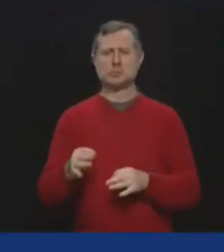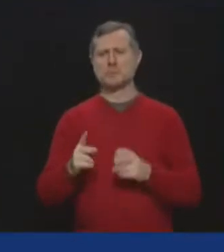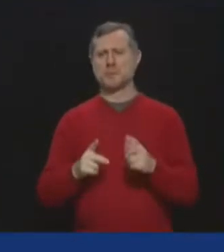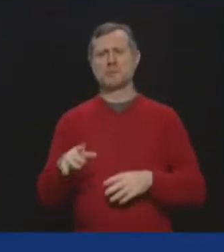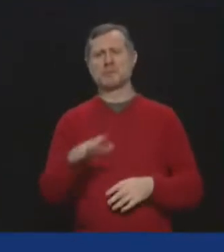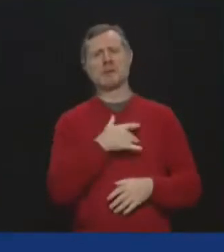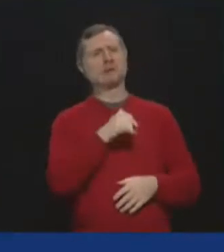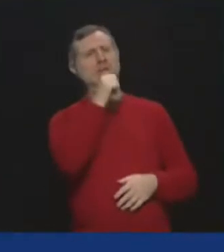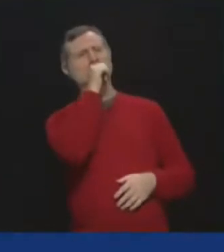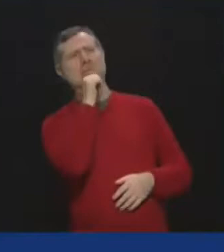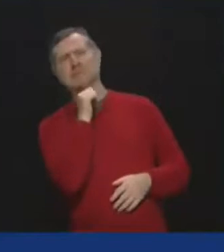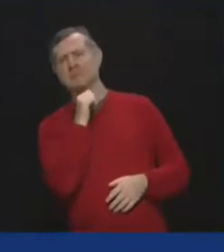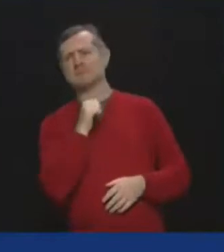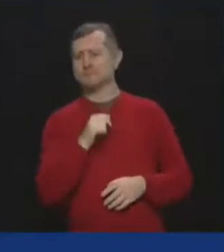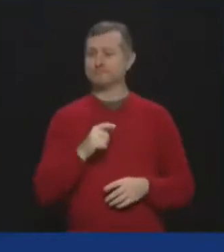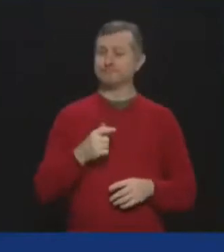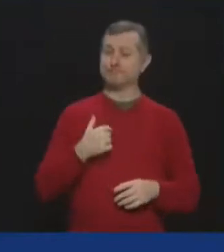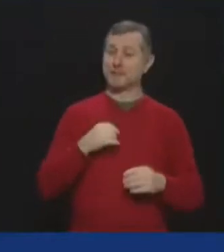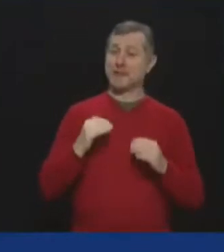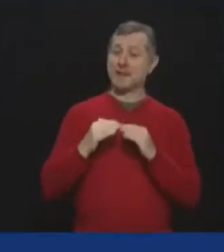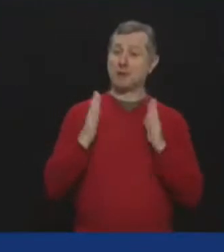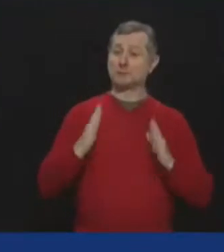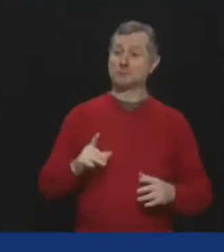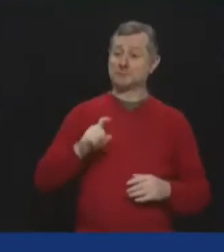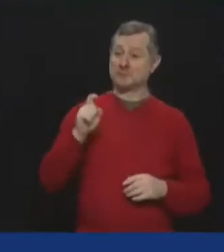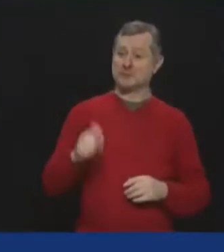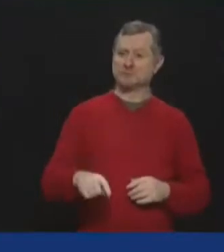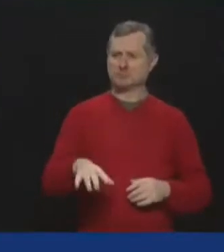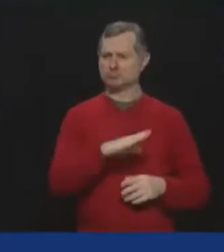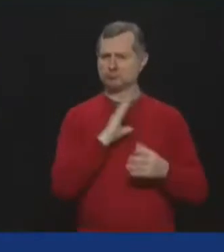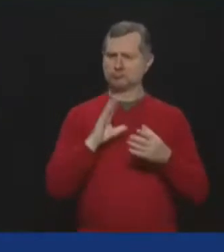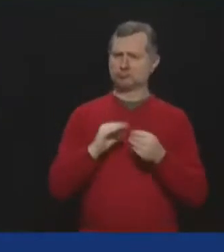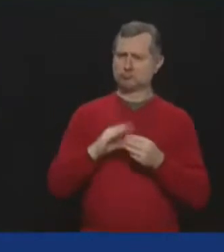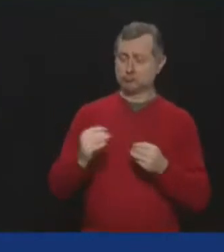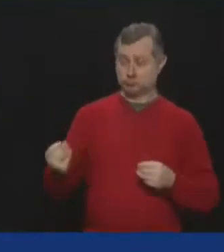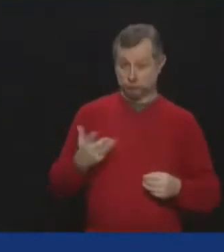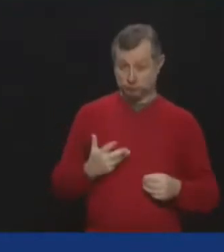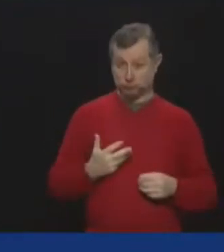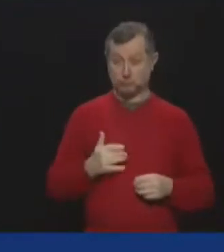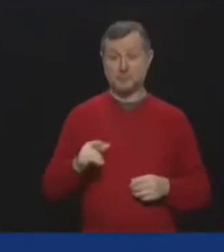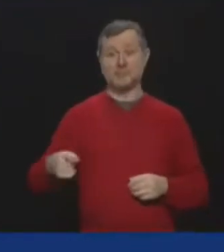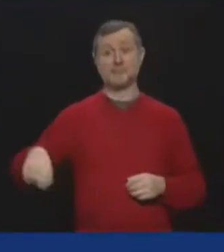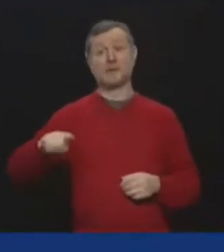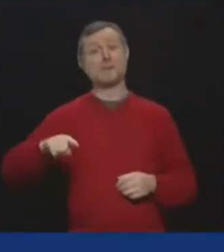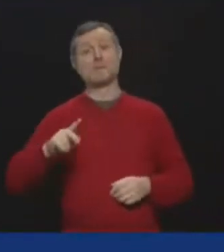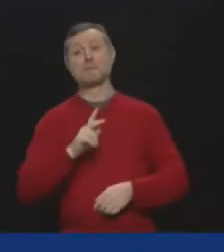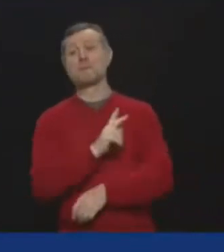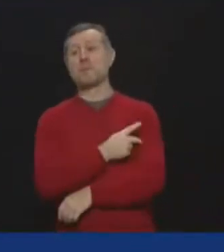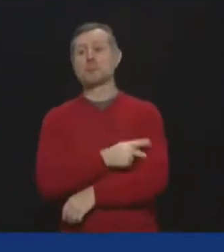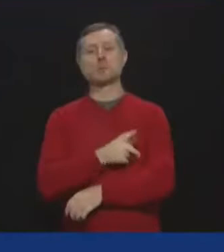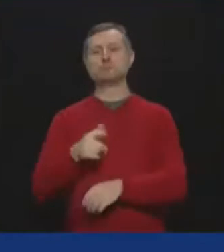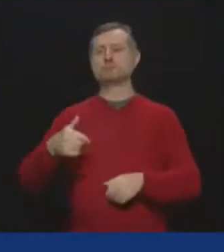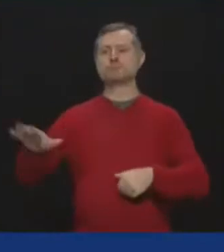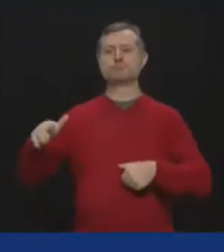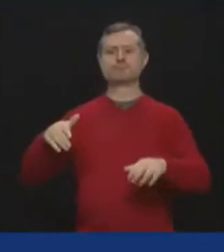their stories with me of their current reality. Turning patients away for life-saving care has been so painful, to say